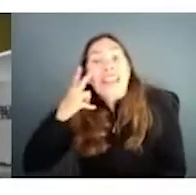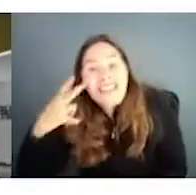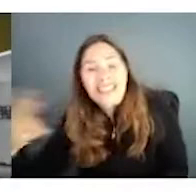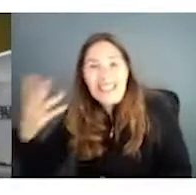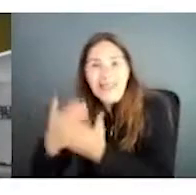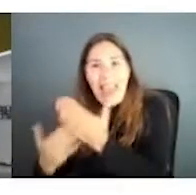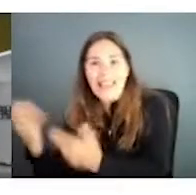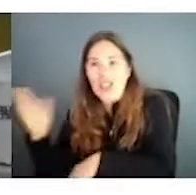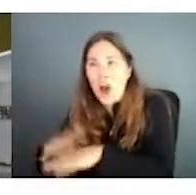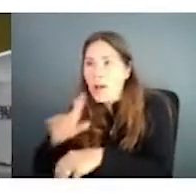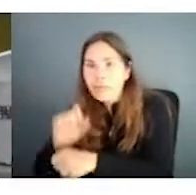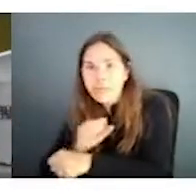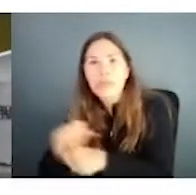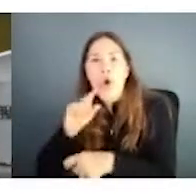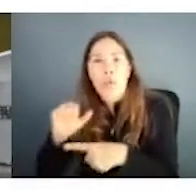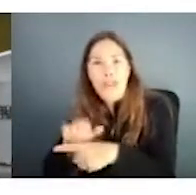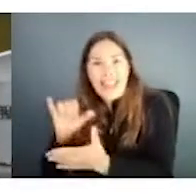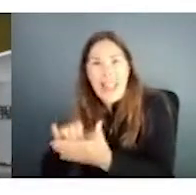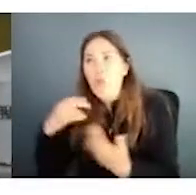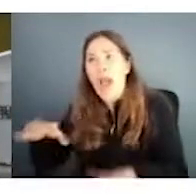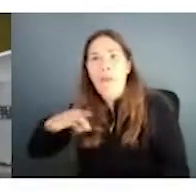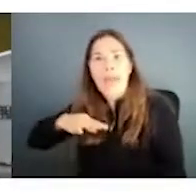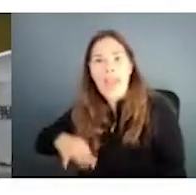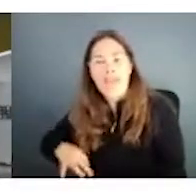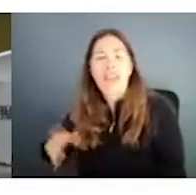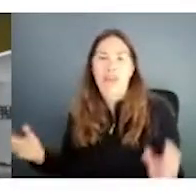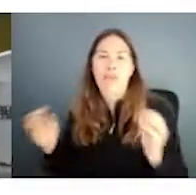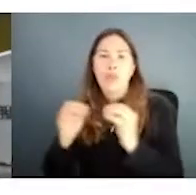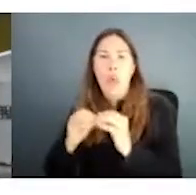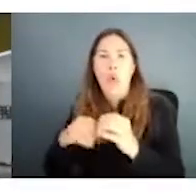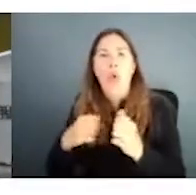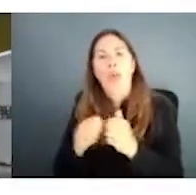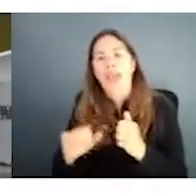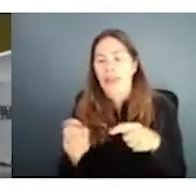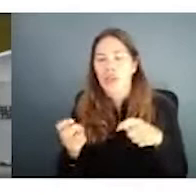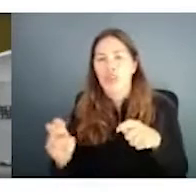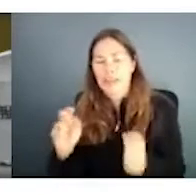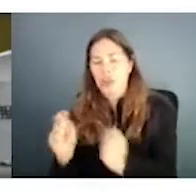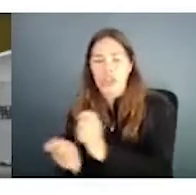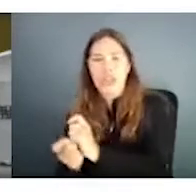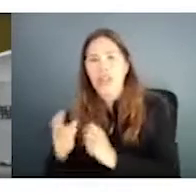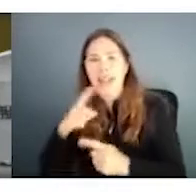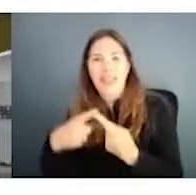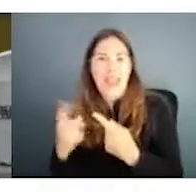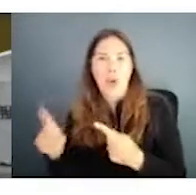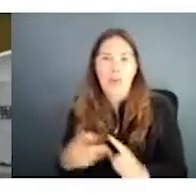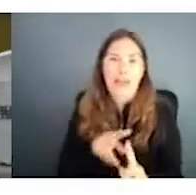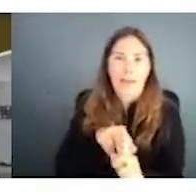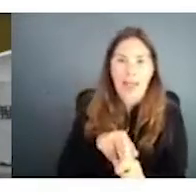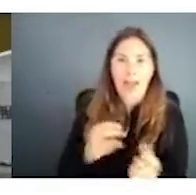it really is helpful. Or, how much more you can do with transitions than just apply them. So